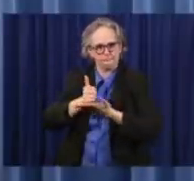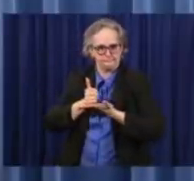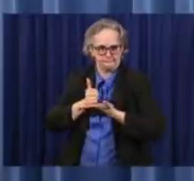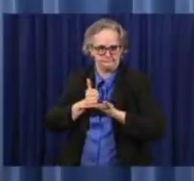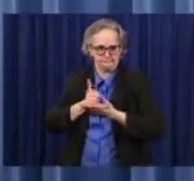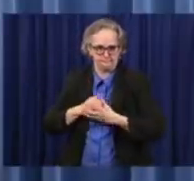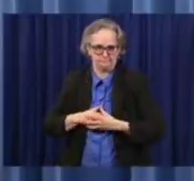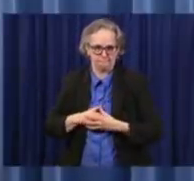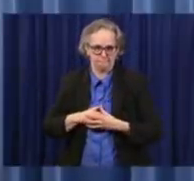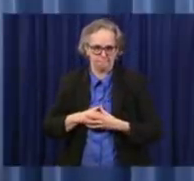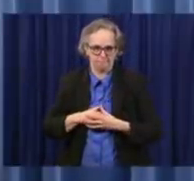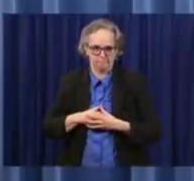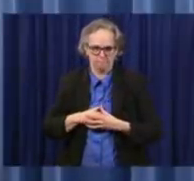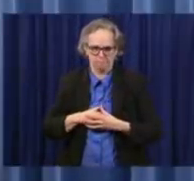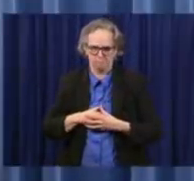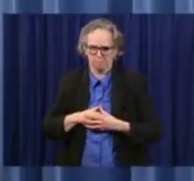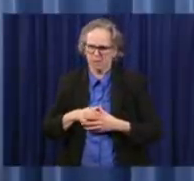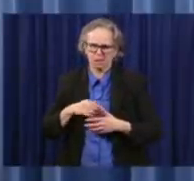job